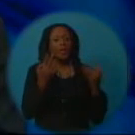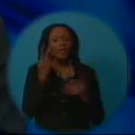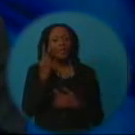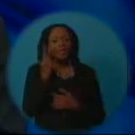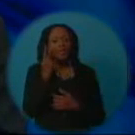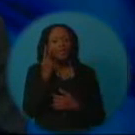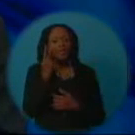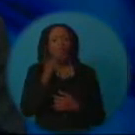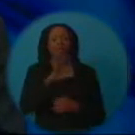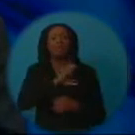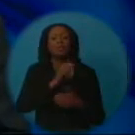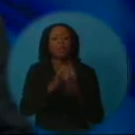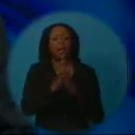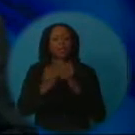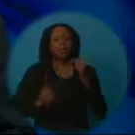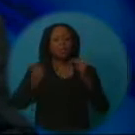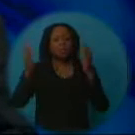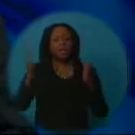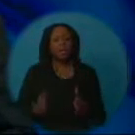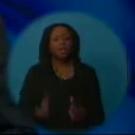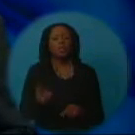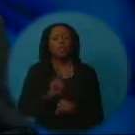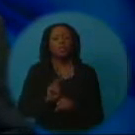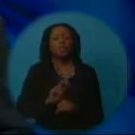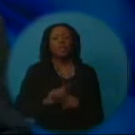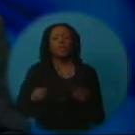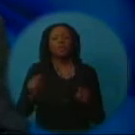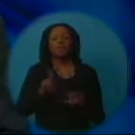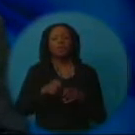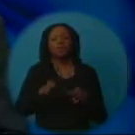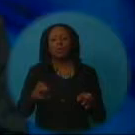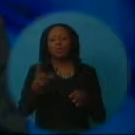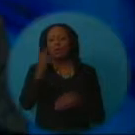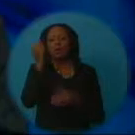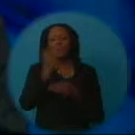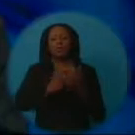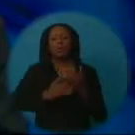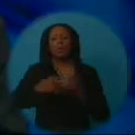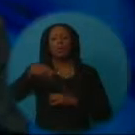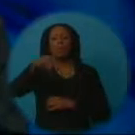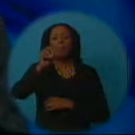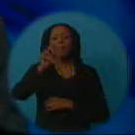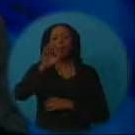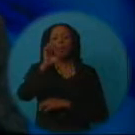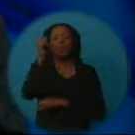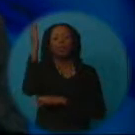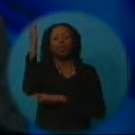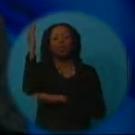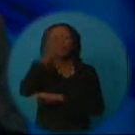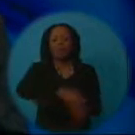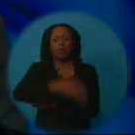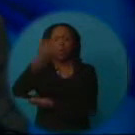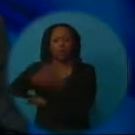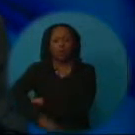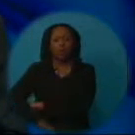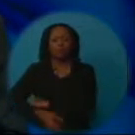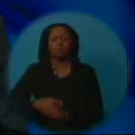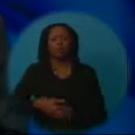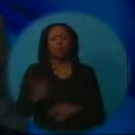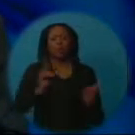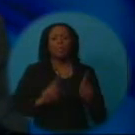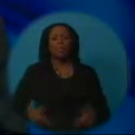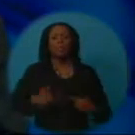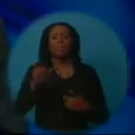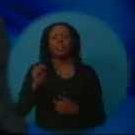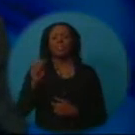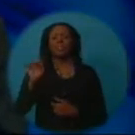the road, and the police are asking motorists in that area to use alternative roads. Residents of Western St.